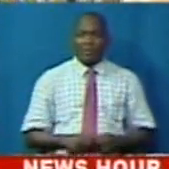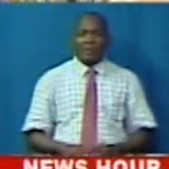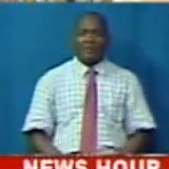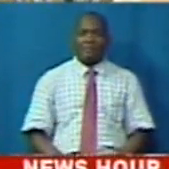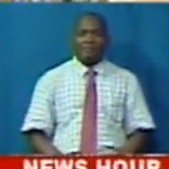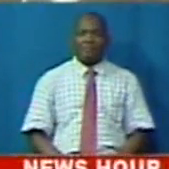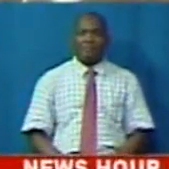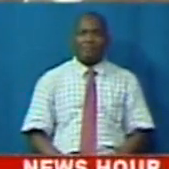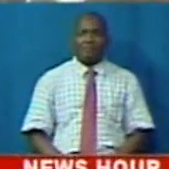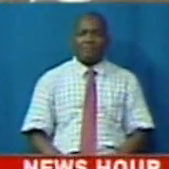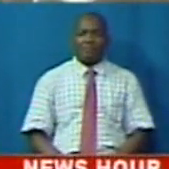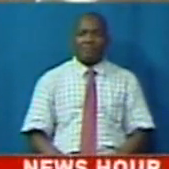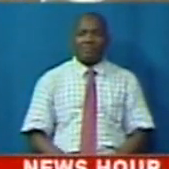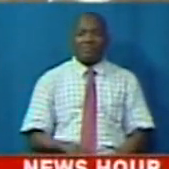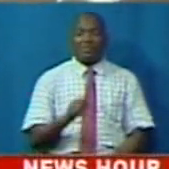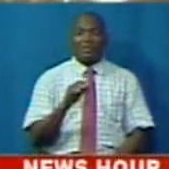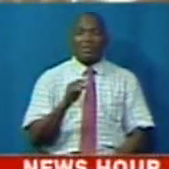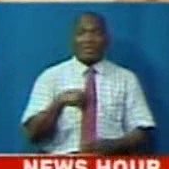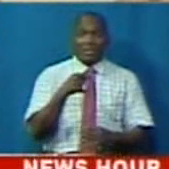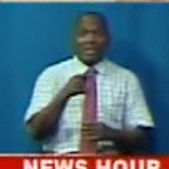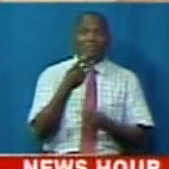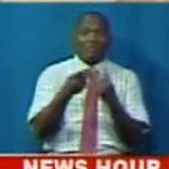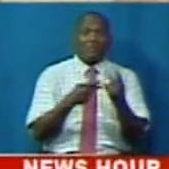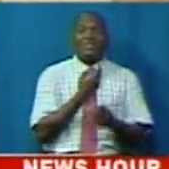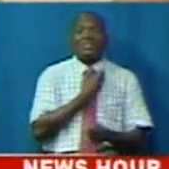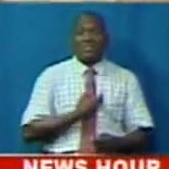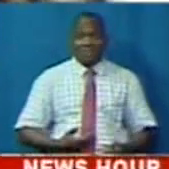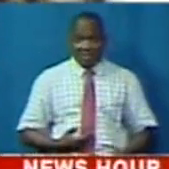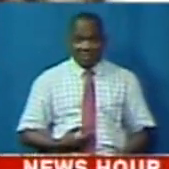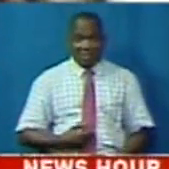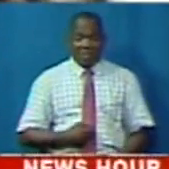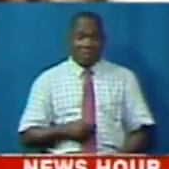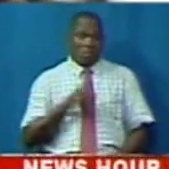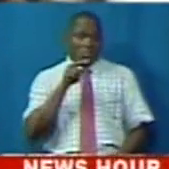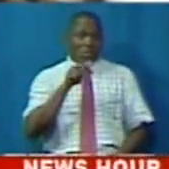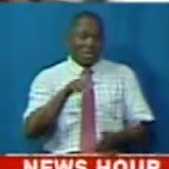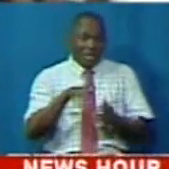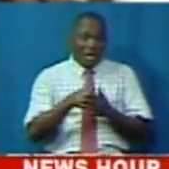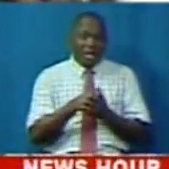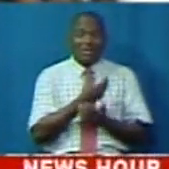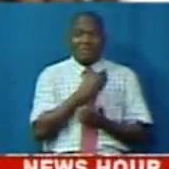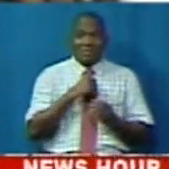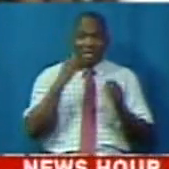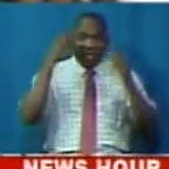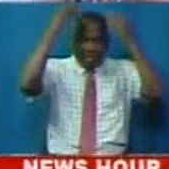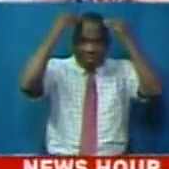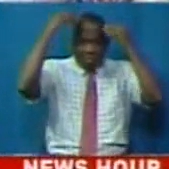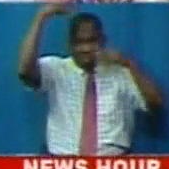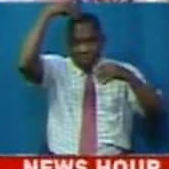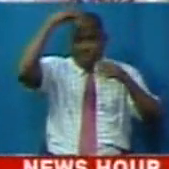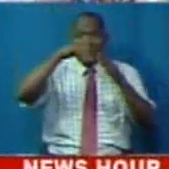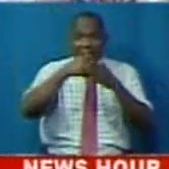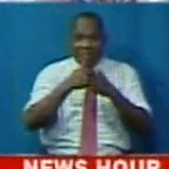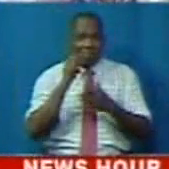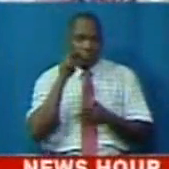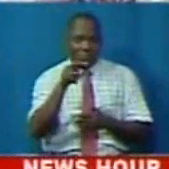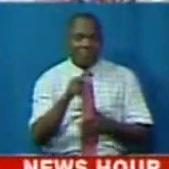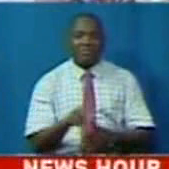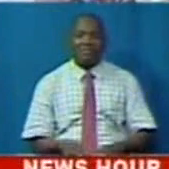let you come here. So, next time you visit a chief, just watch how you wear your hat.